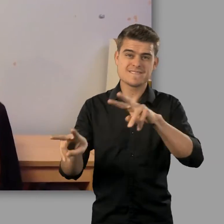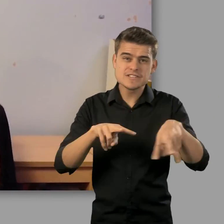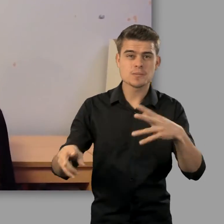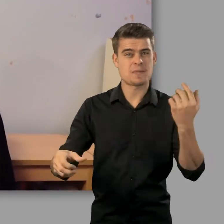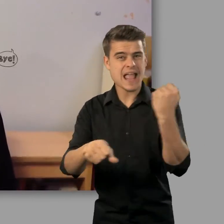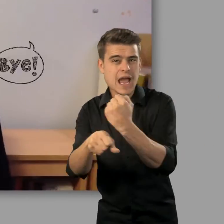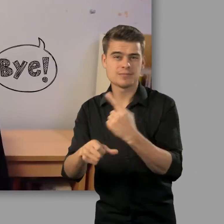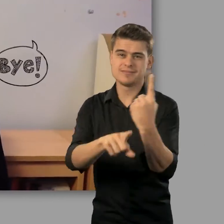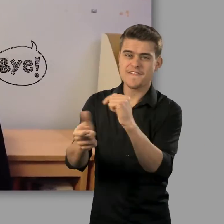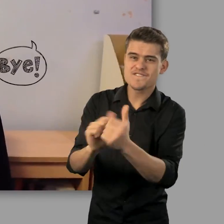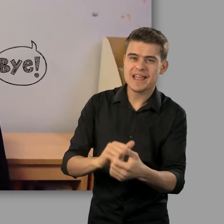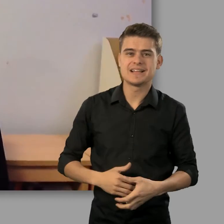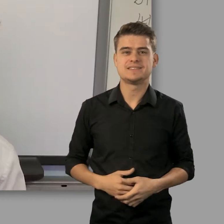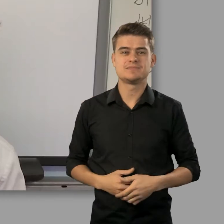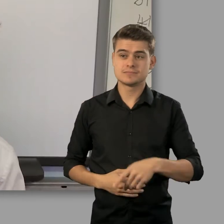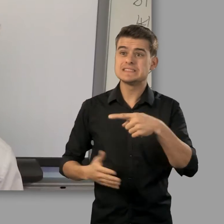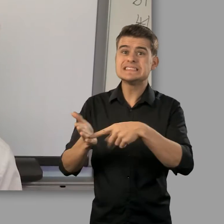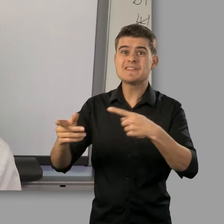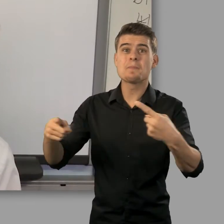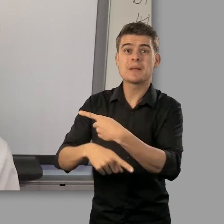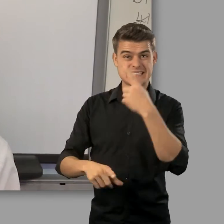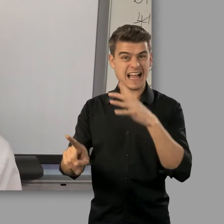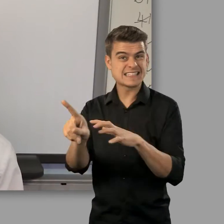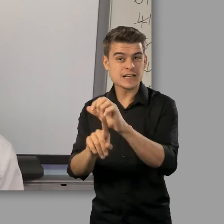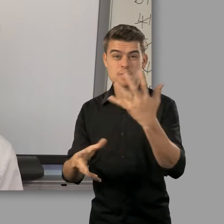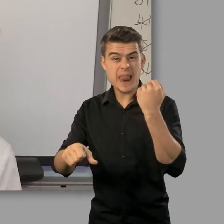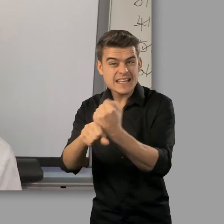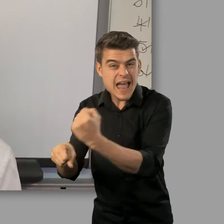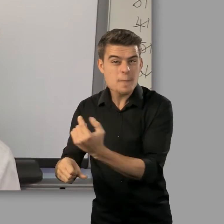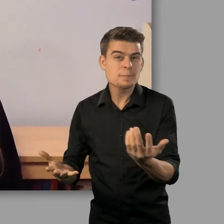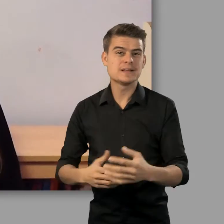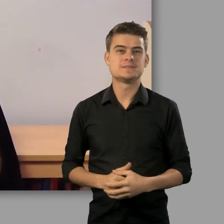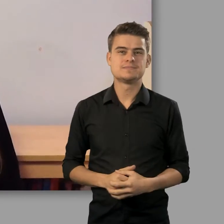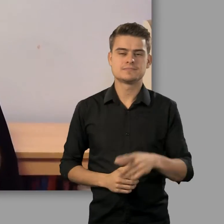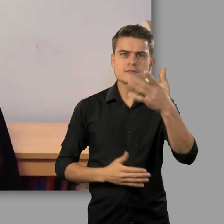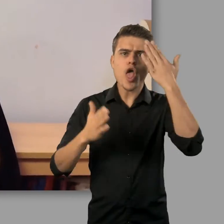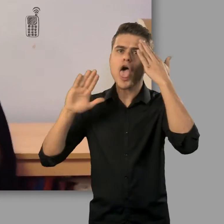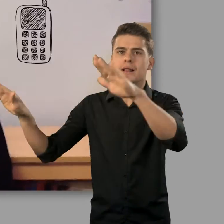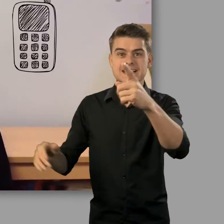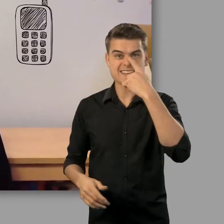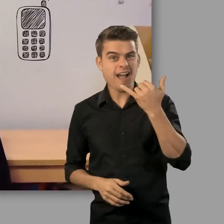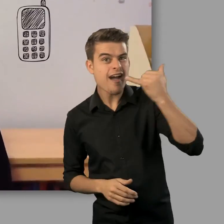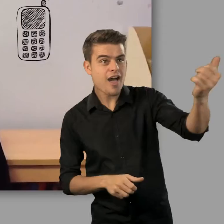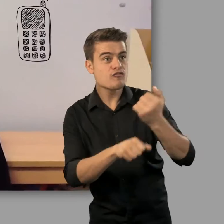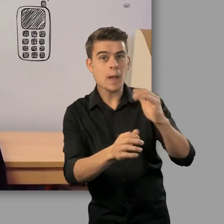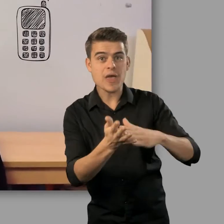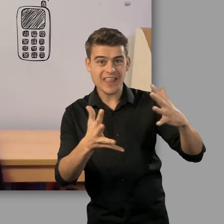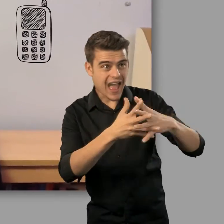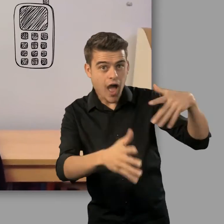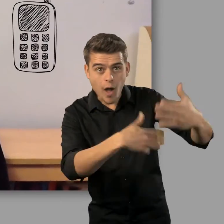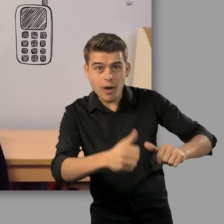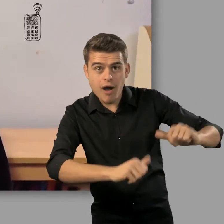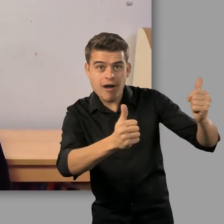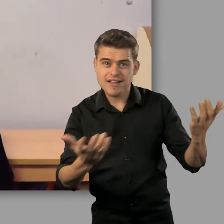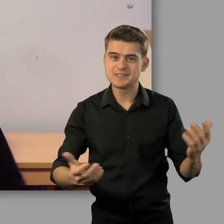games, and chat to my friends. You can catch up on the shows you've missed and play games. If you're on holiday, you can call back home and see